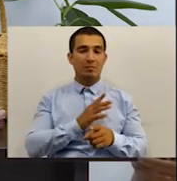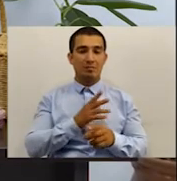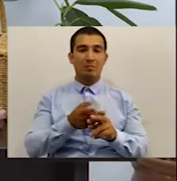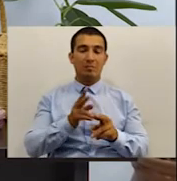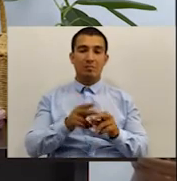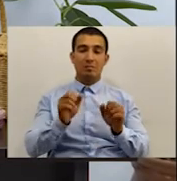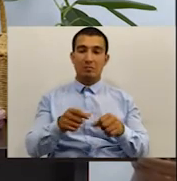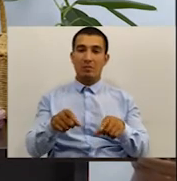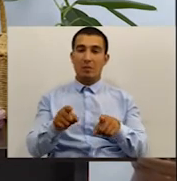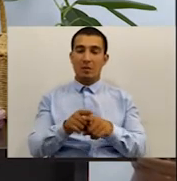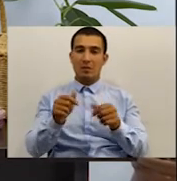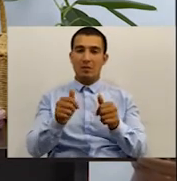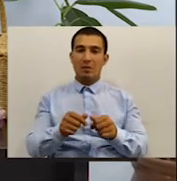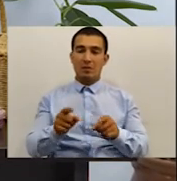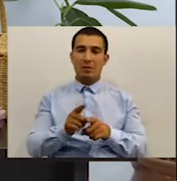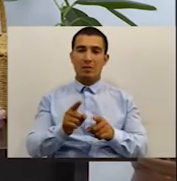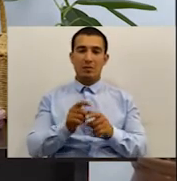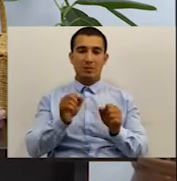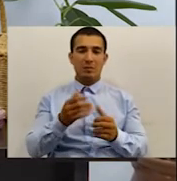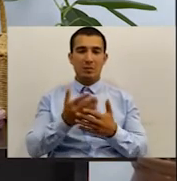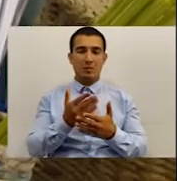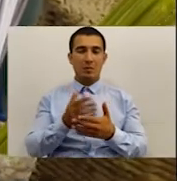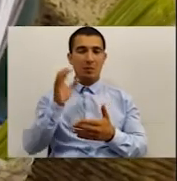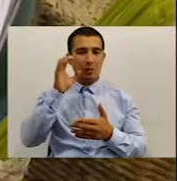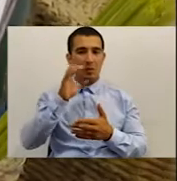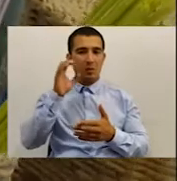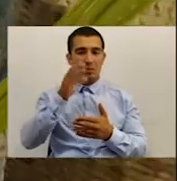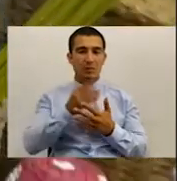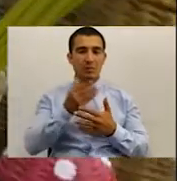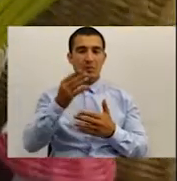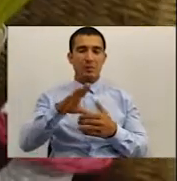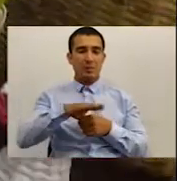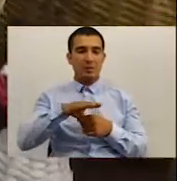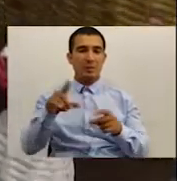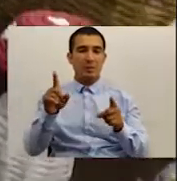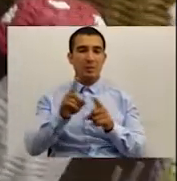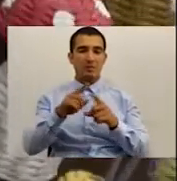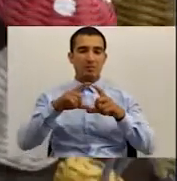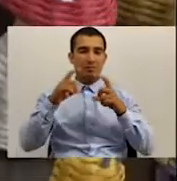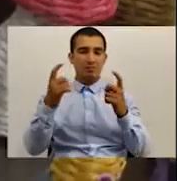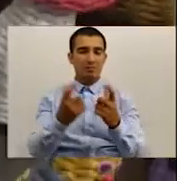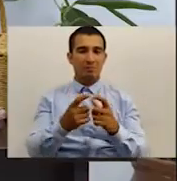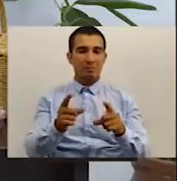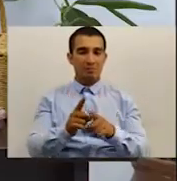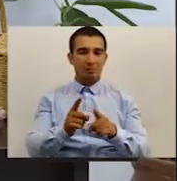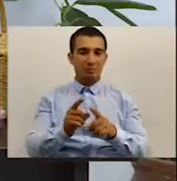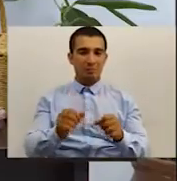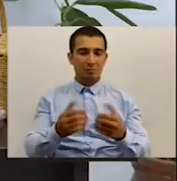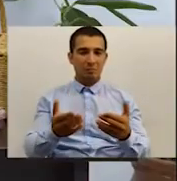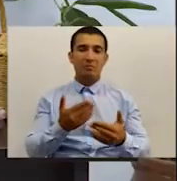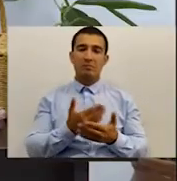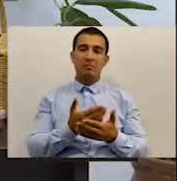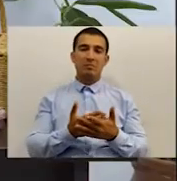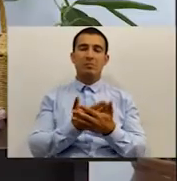shaklida to'qisuv ham bo'ladi bizani O'zbekiston bayrog'imizni shaklida. Yoki bo'yamagan bo'lsanglar, oddiy mana